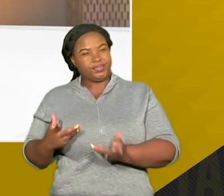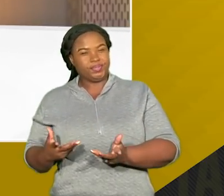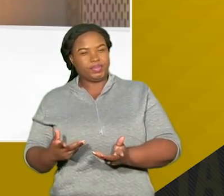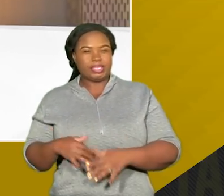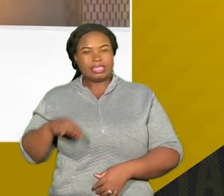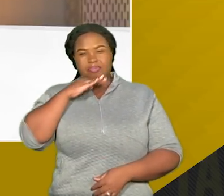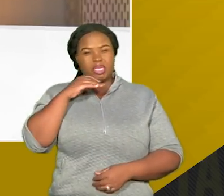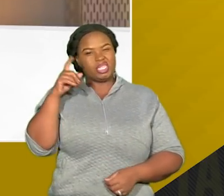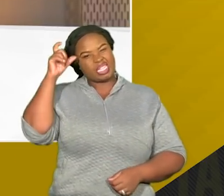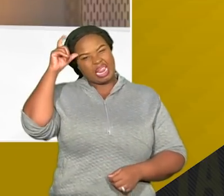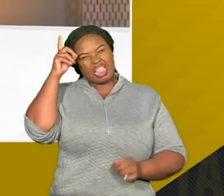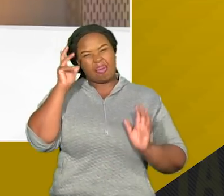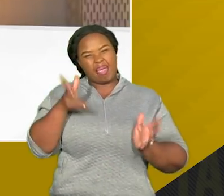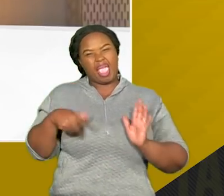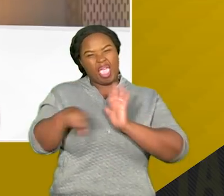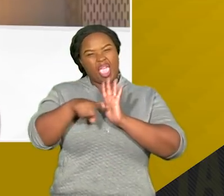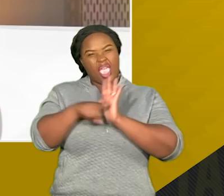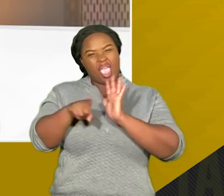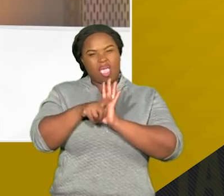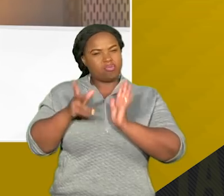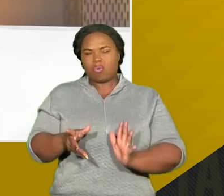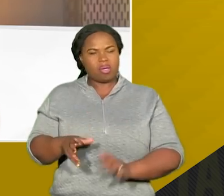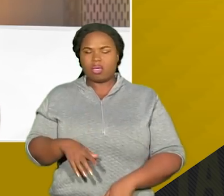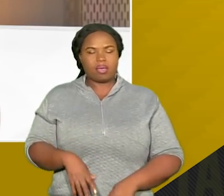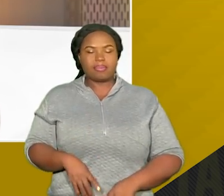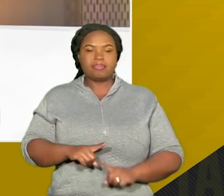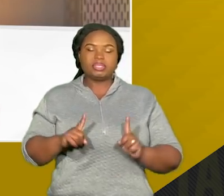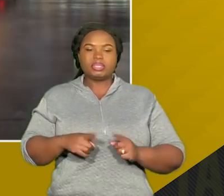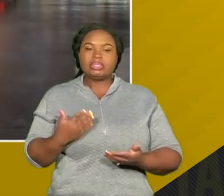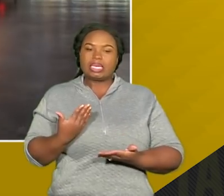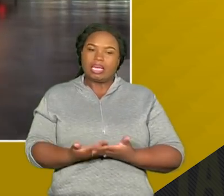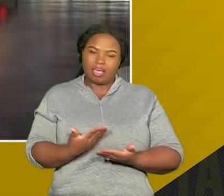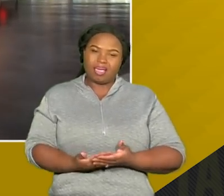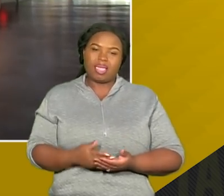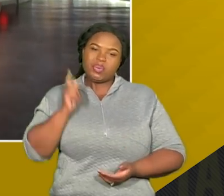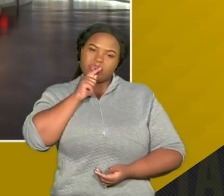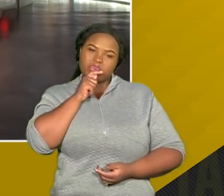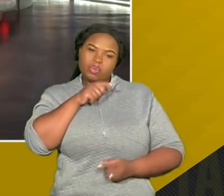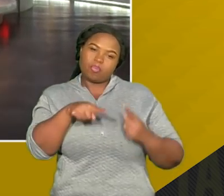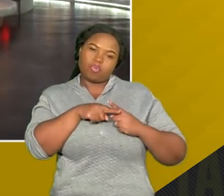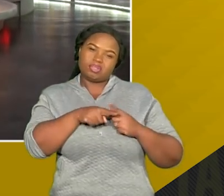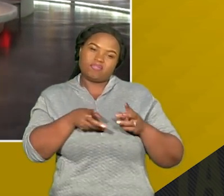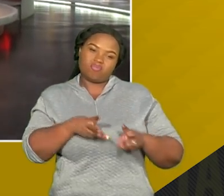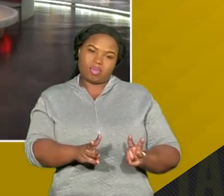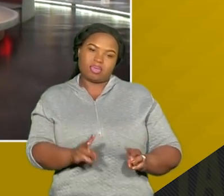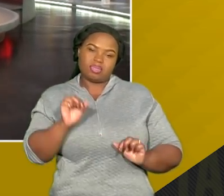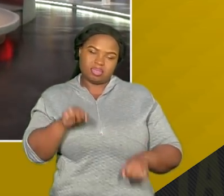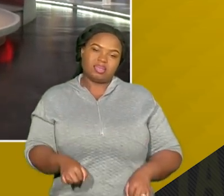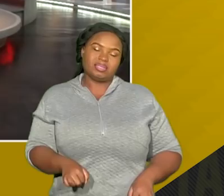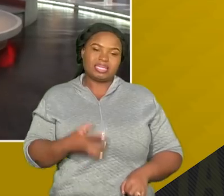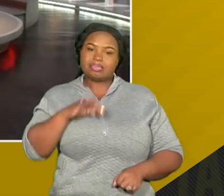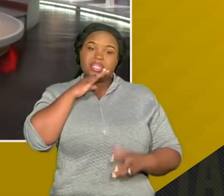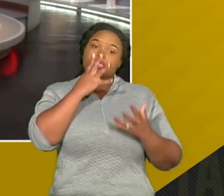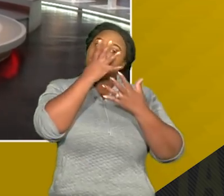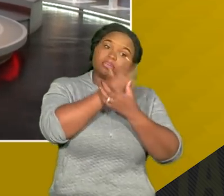It's not necessarily evil or negative, but there's alterations that is possible to make that does not cross you over to the dark side, but is